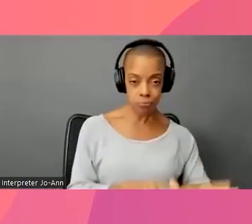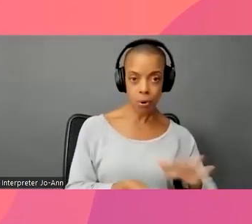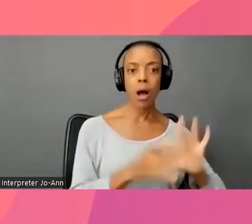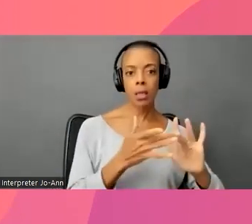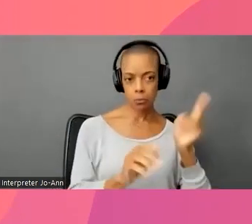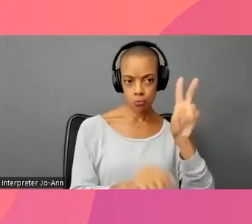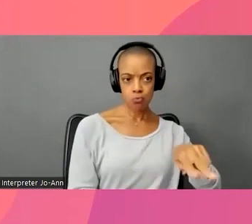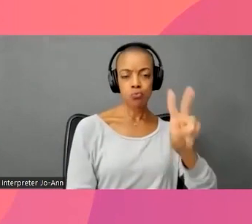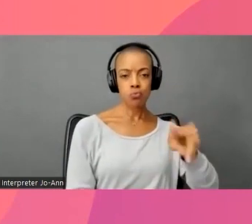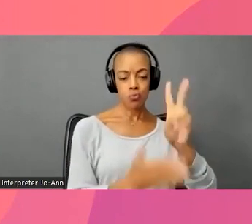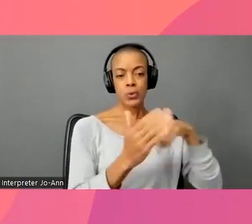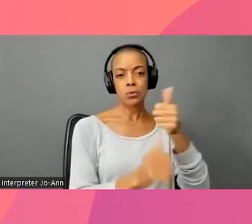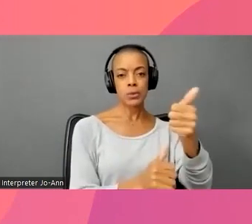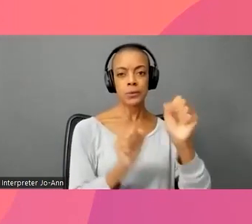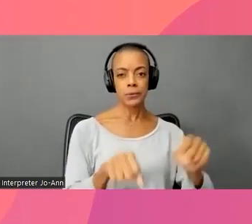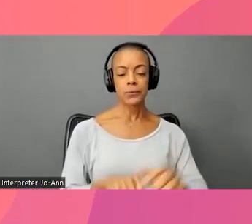detail.